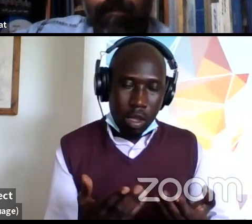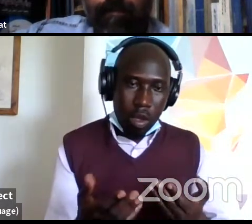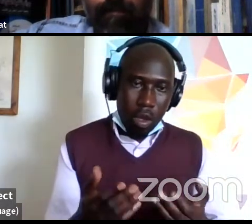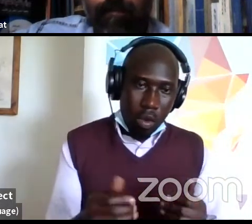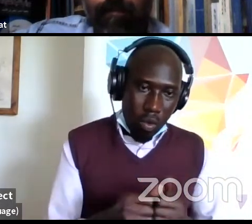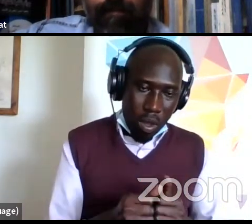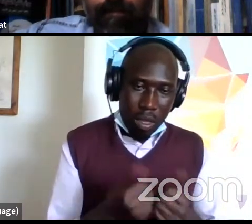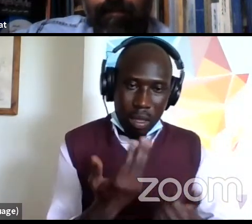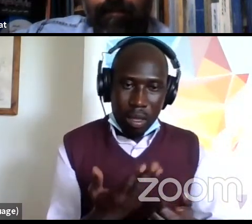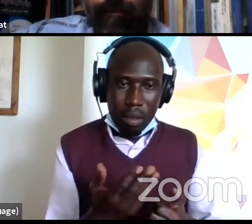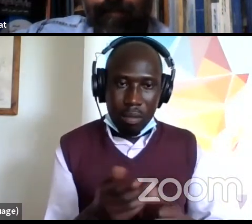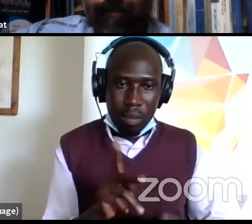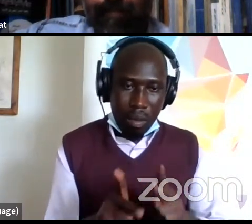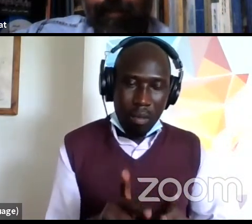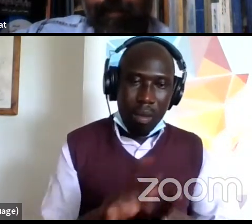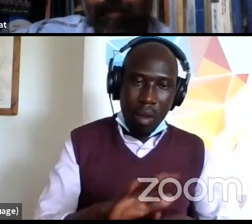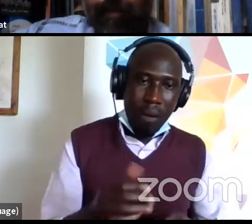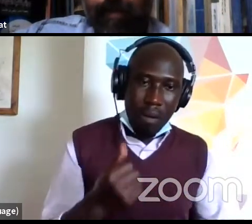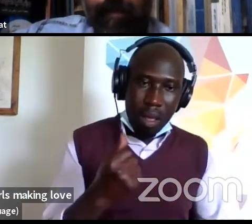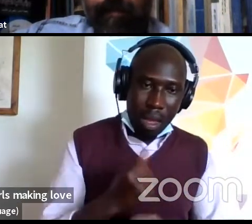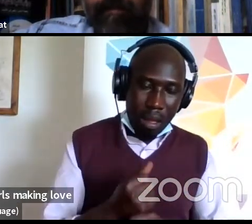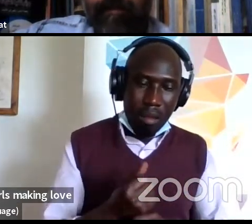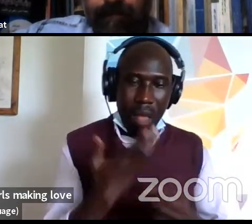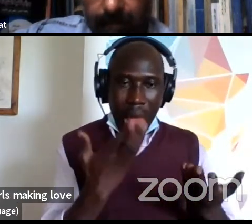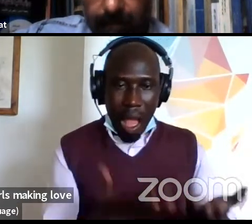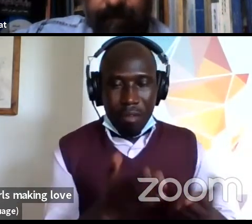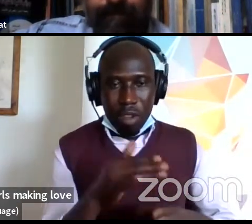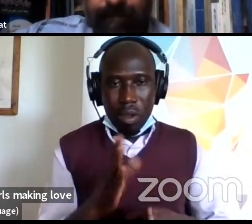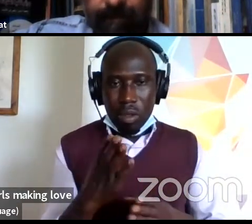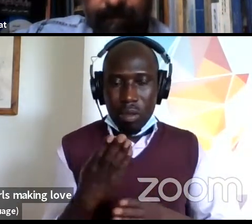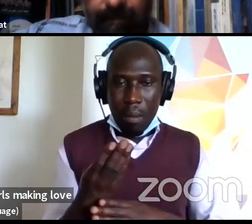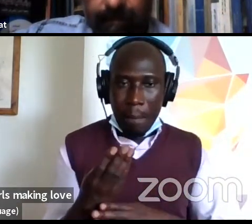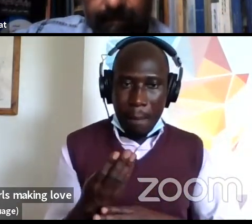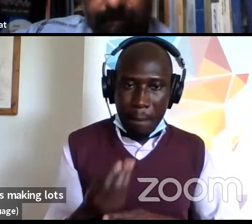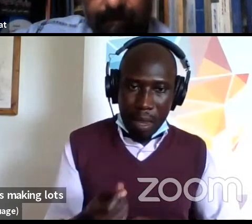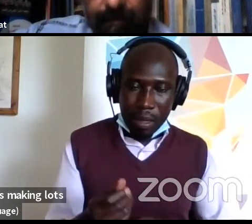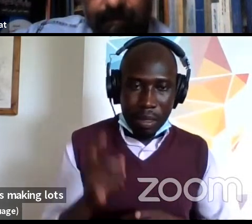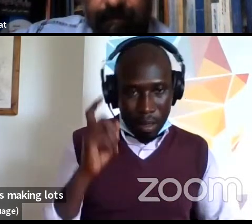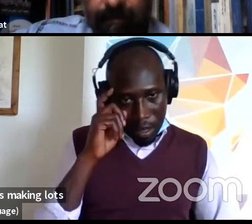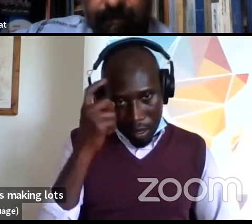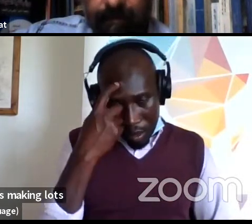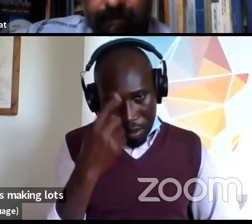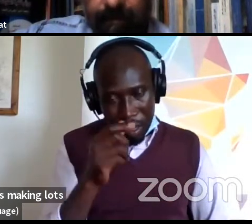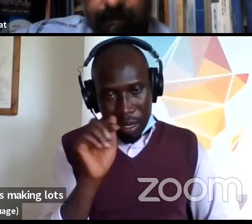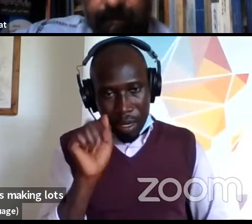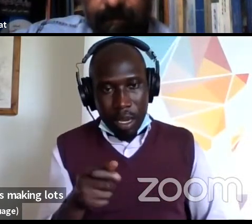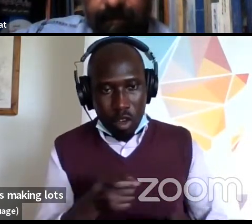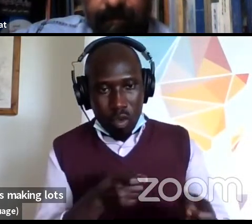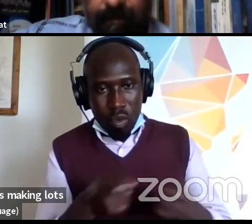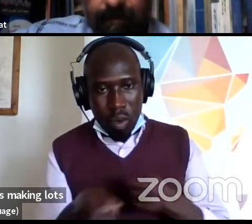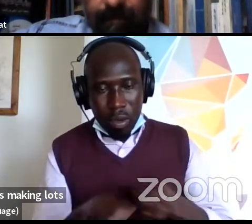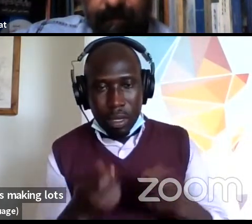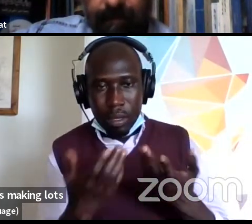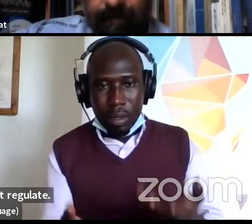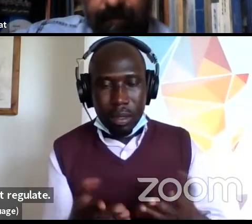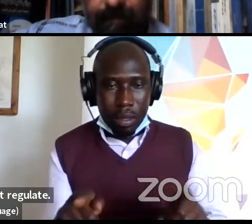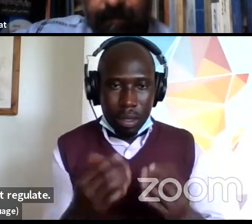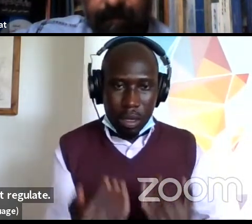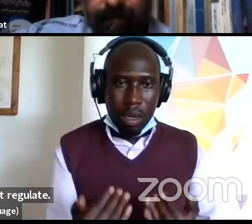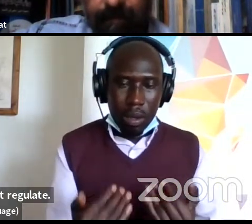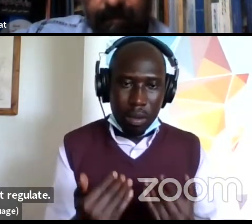making or girls making lots of money that the government cannot regulate. And